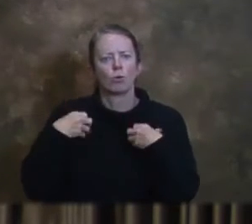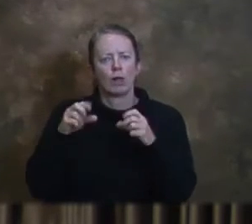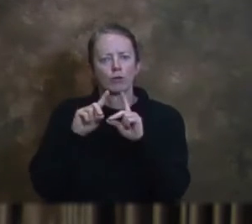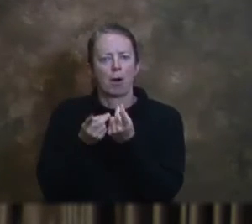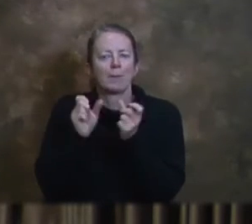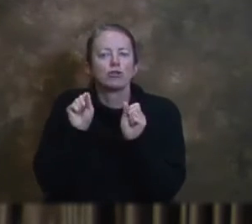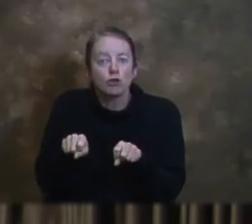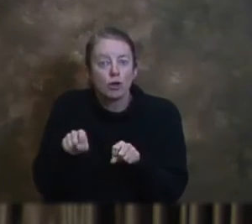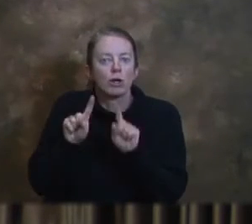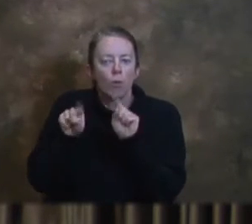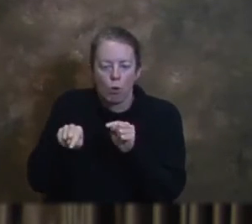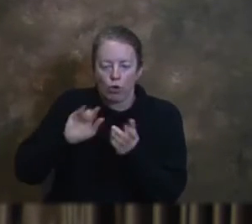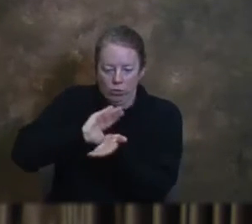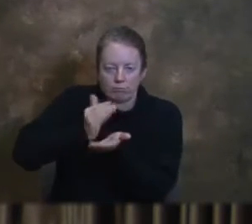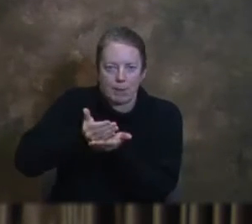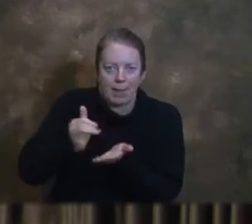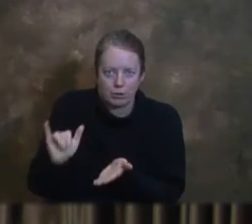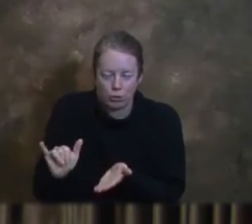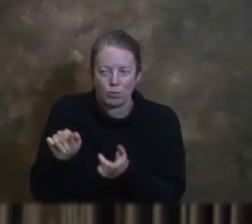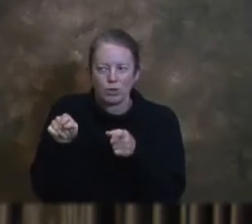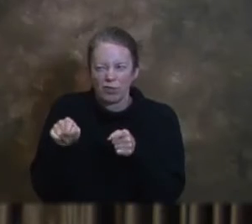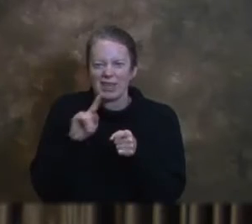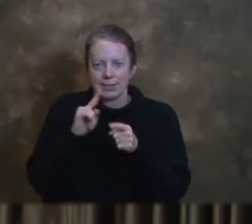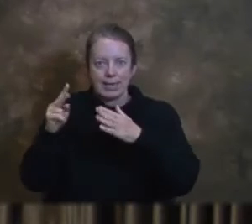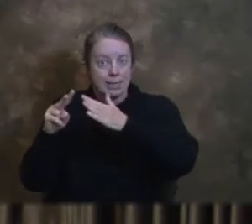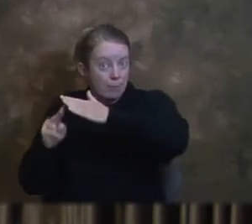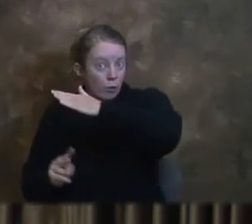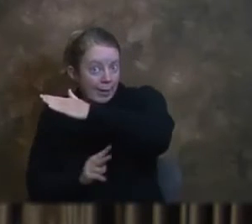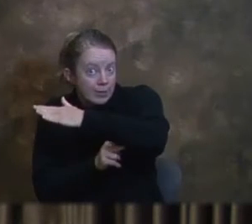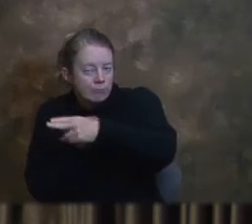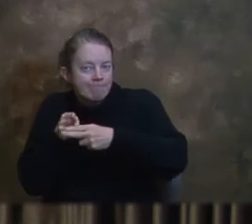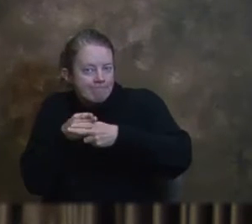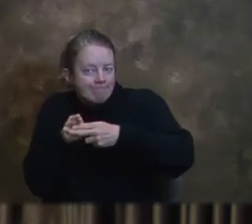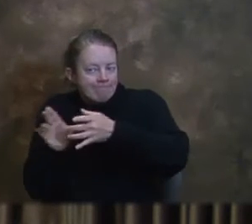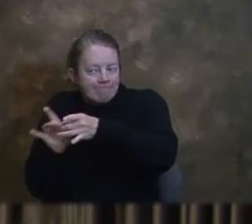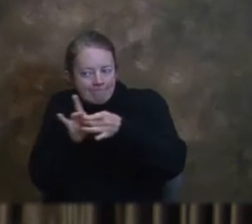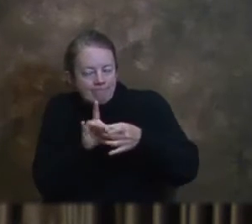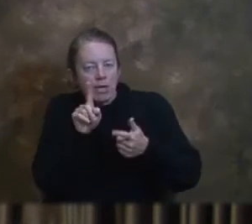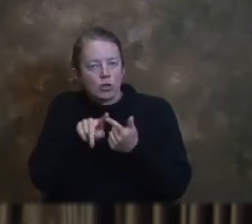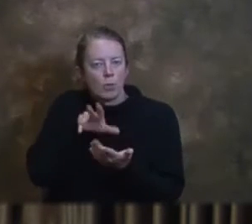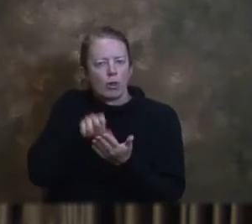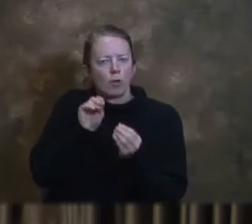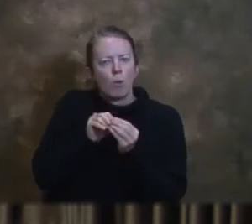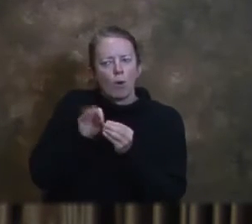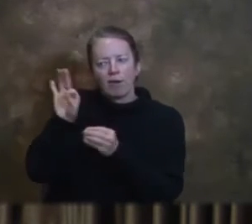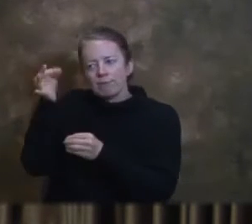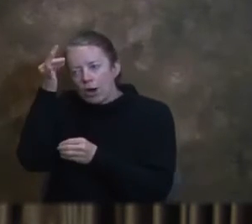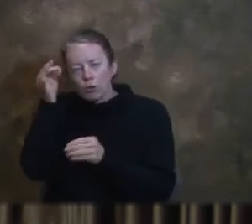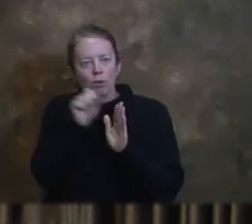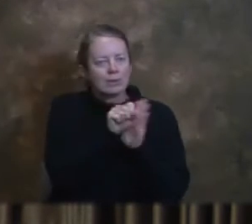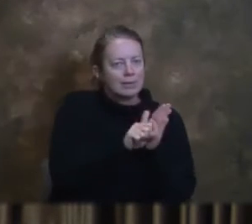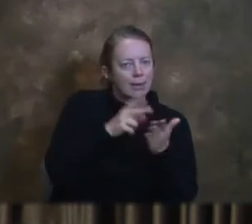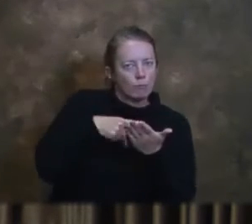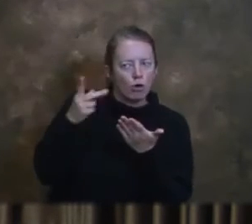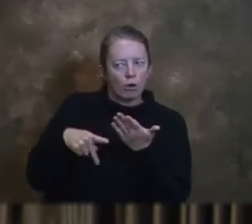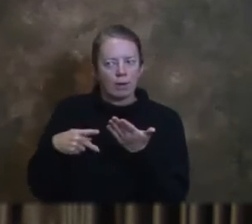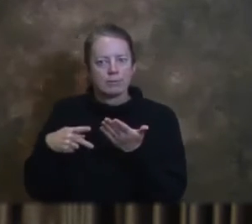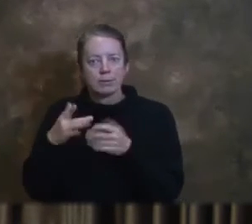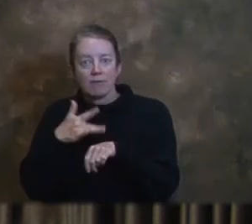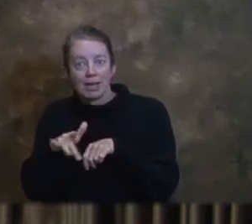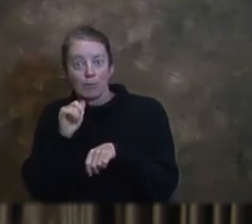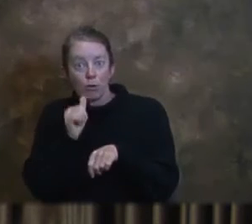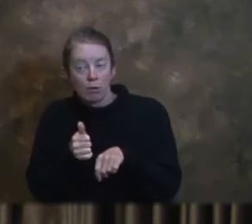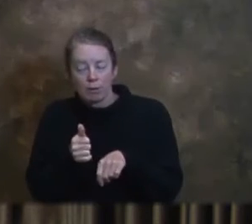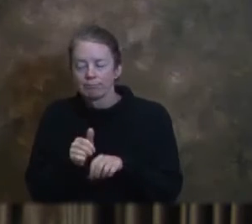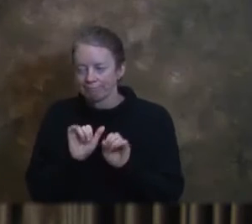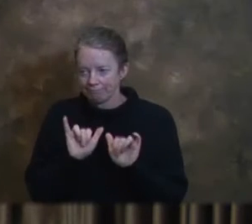well. So this is that bridge until we learn more about what those two programs may or may not be able to do. I guess last